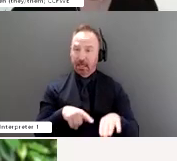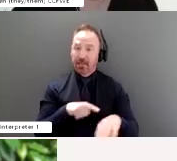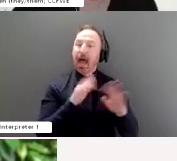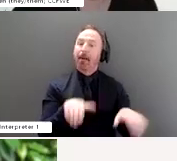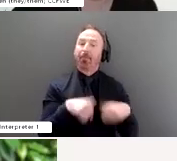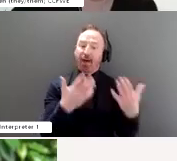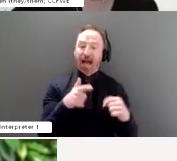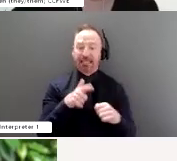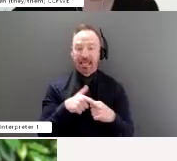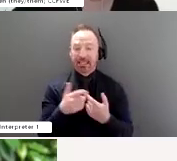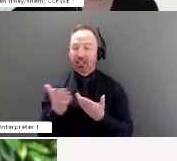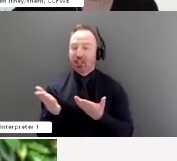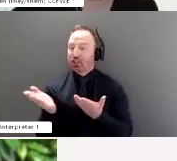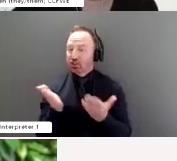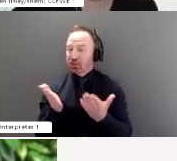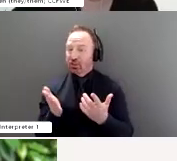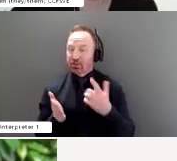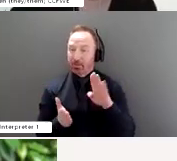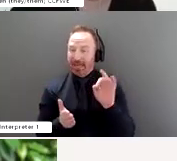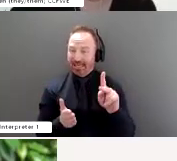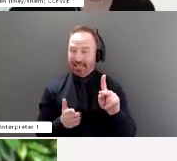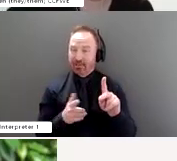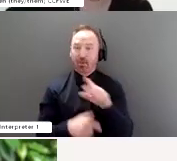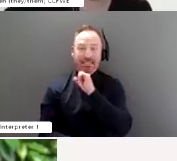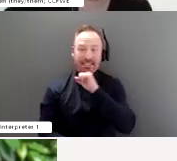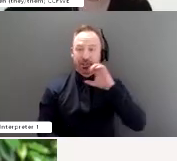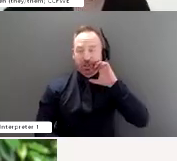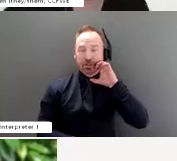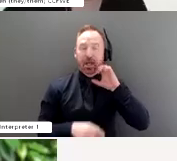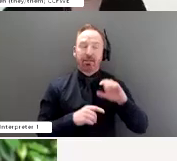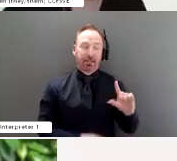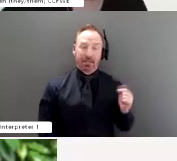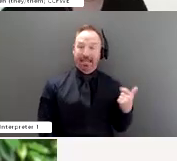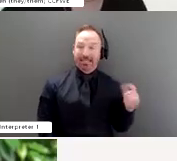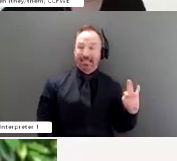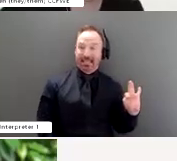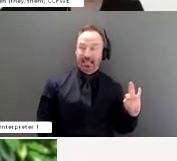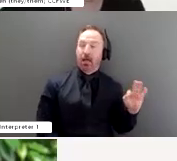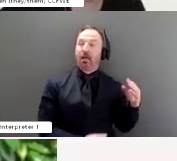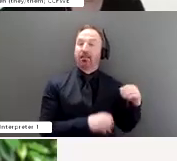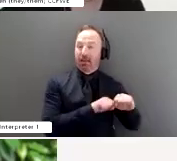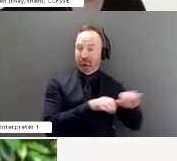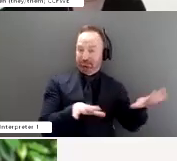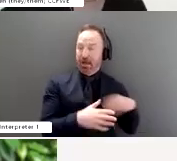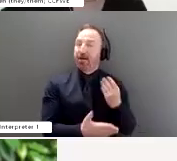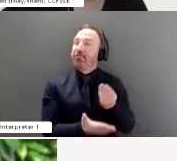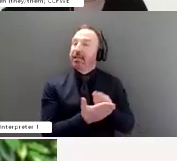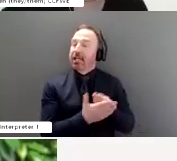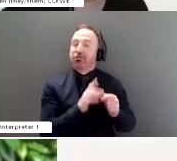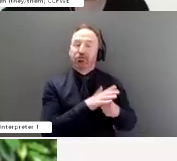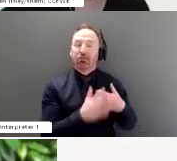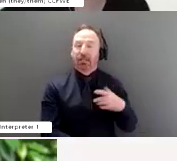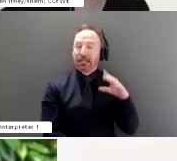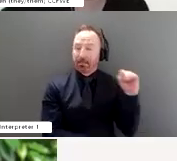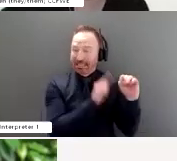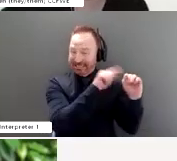to seniors was released in 2019, financial institutions have to implement and report on processes to support